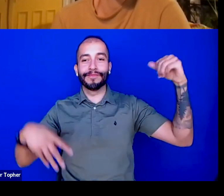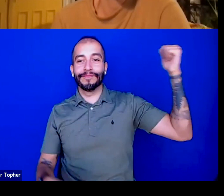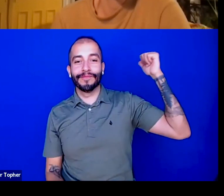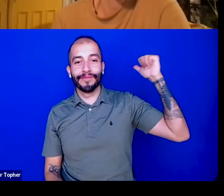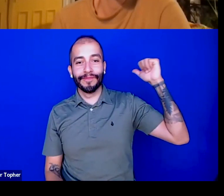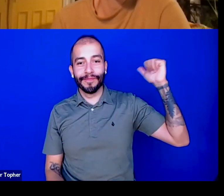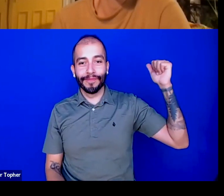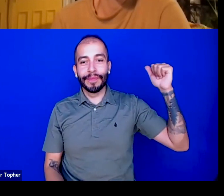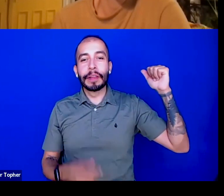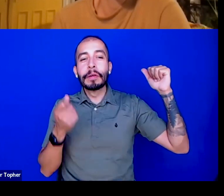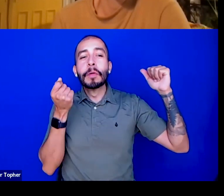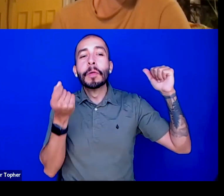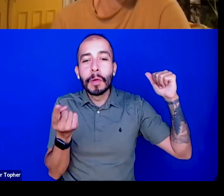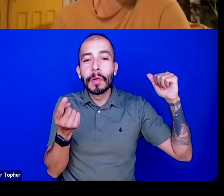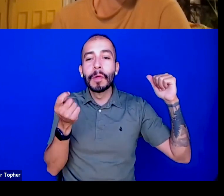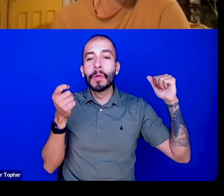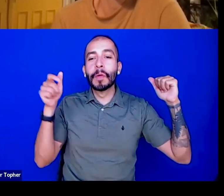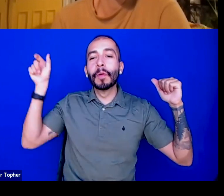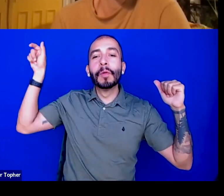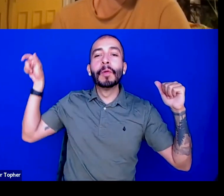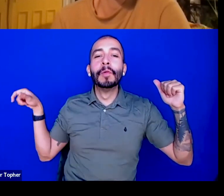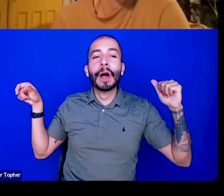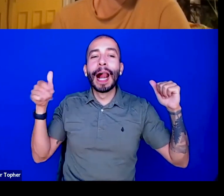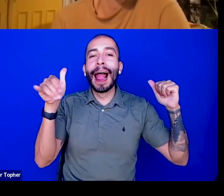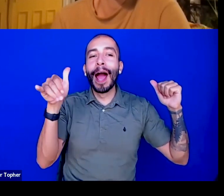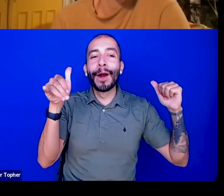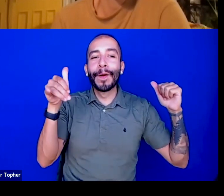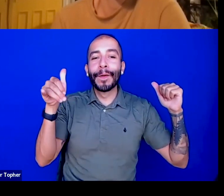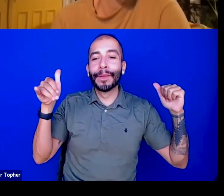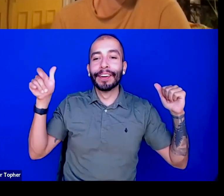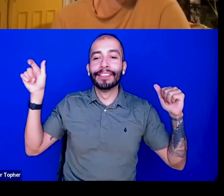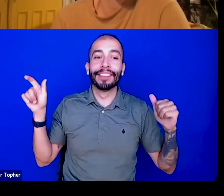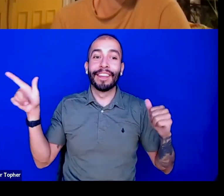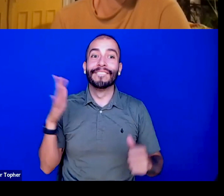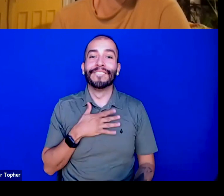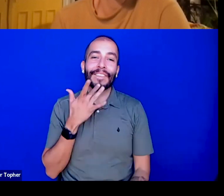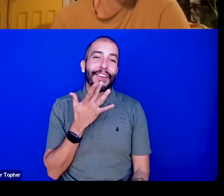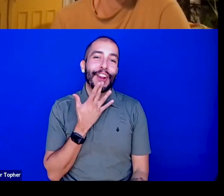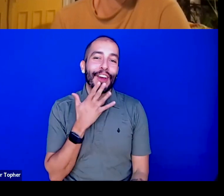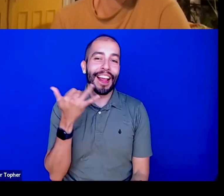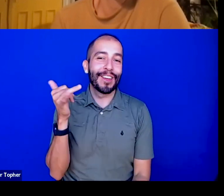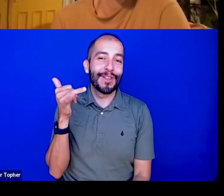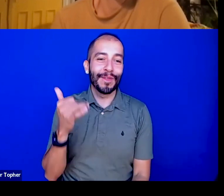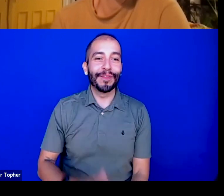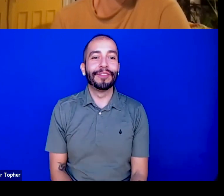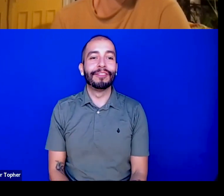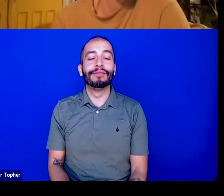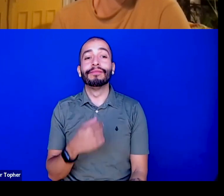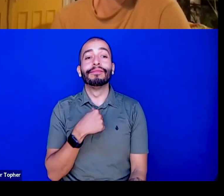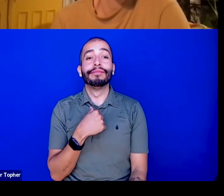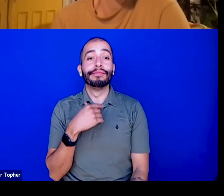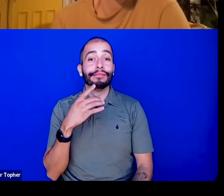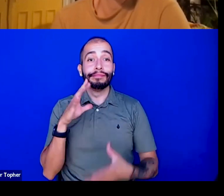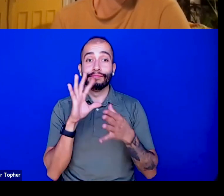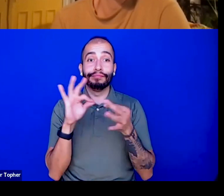am speaking from Piscataway, Conway, unceded Piscataway, Conway, a land also known as Baltimore